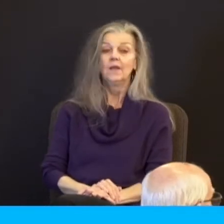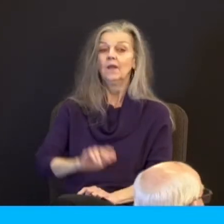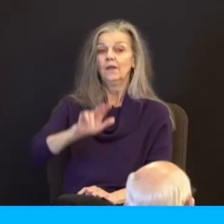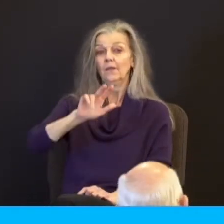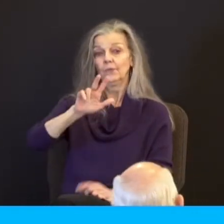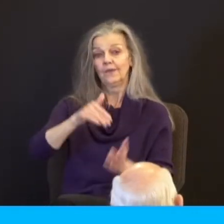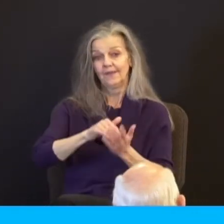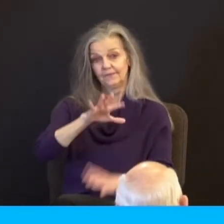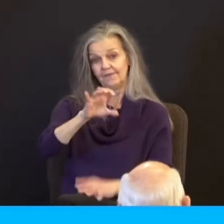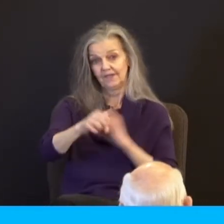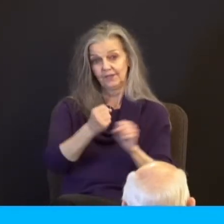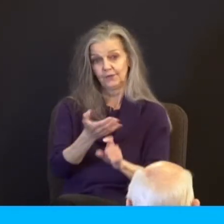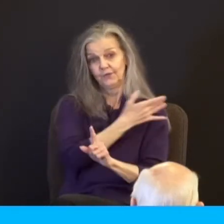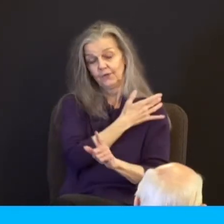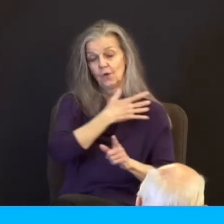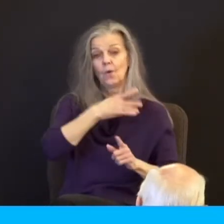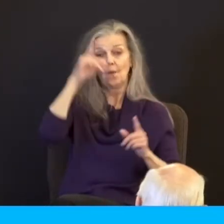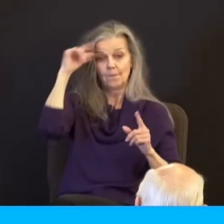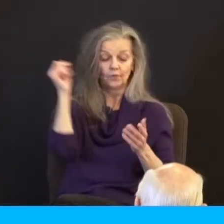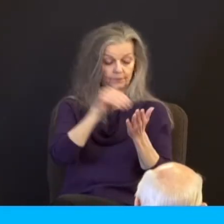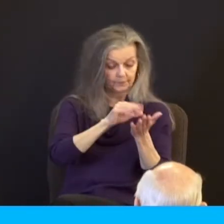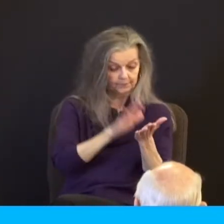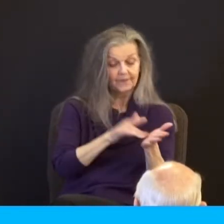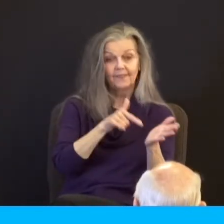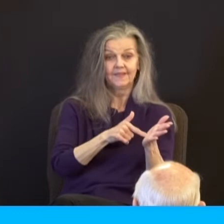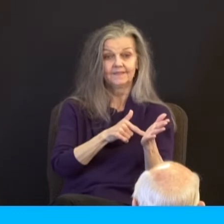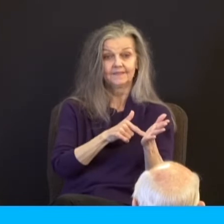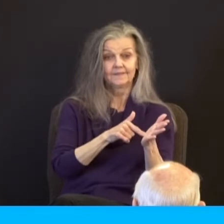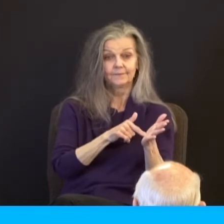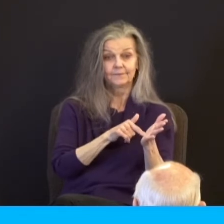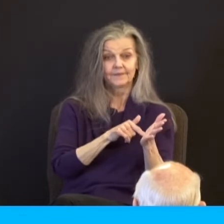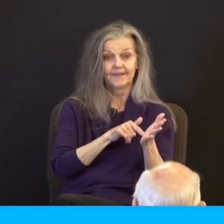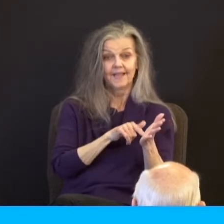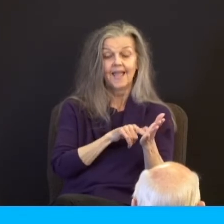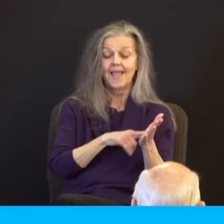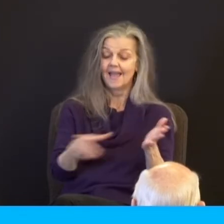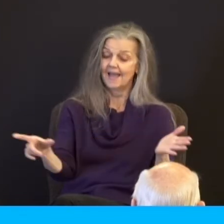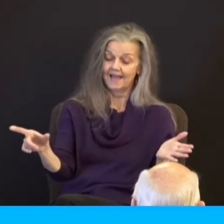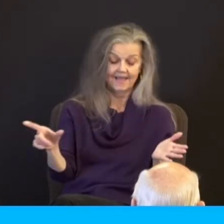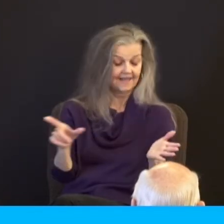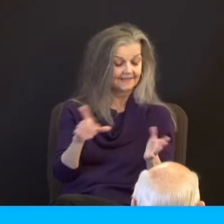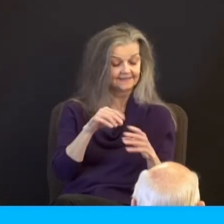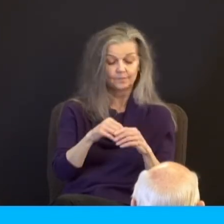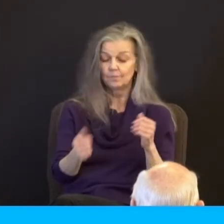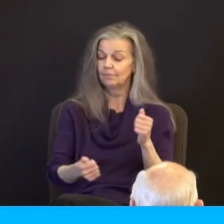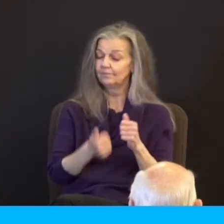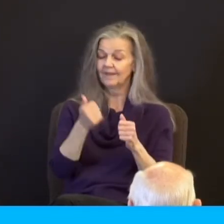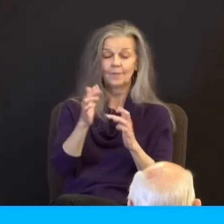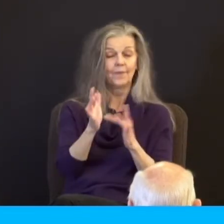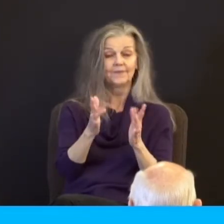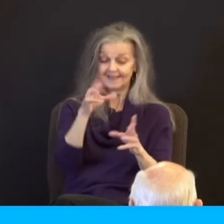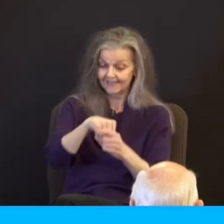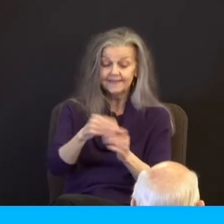3,500 years ago, this got recorded by Moses, 1446 BC, and it hit the printing press. It's one of the most widely distributed books in the